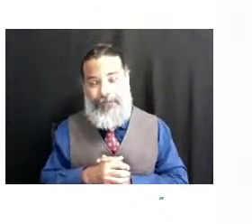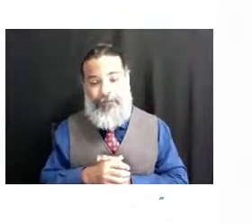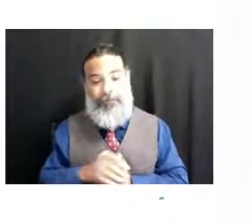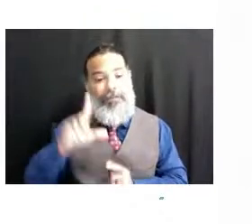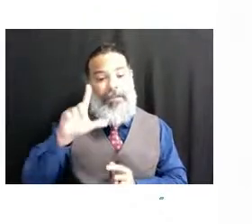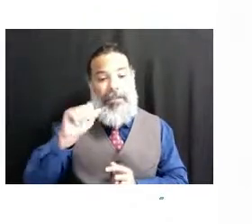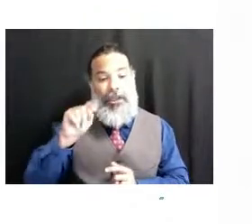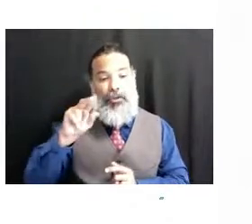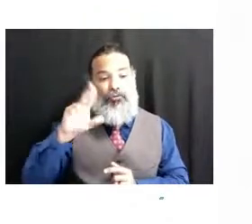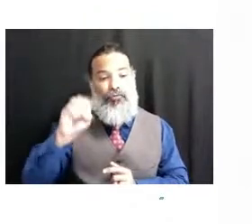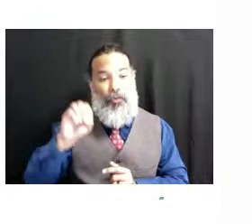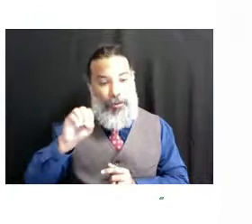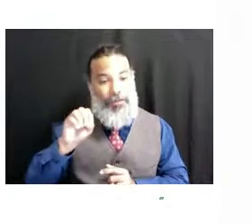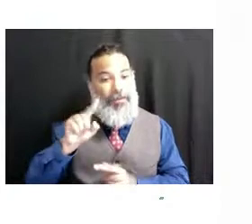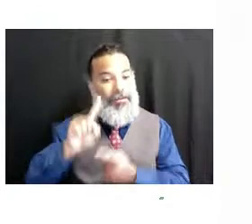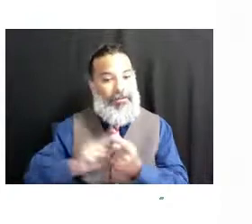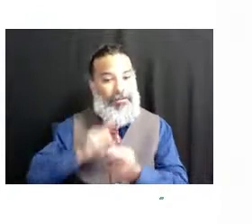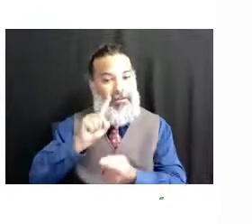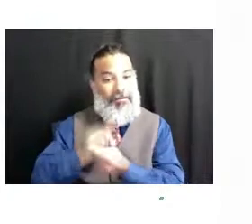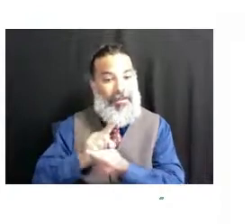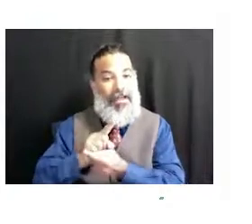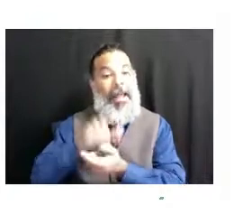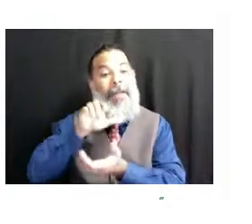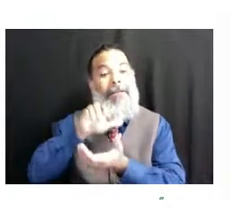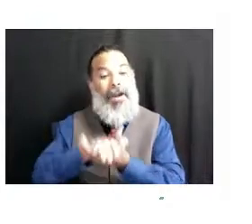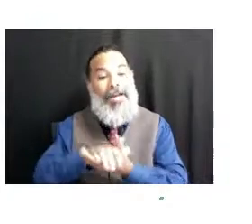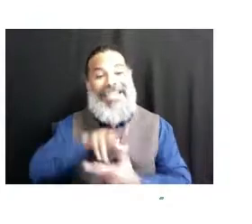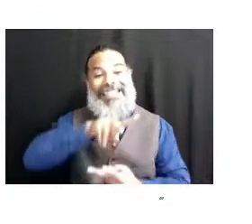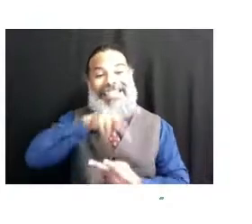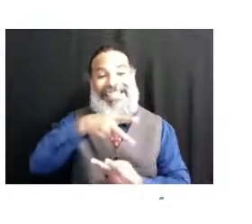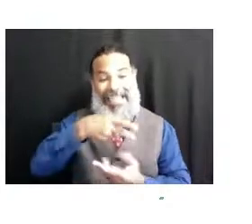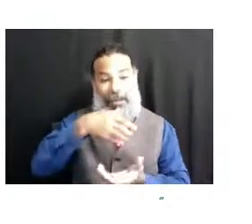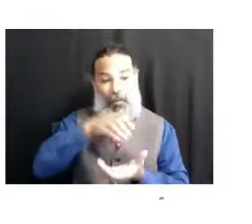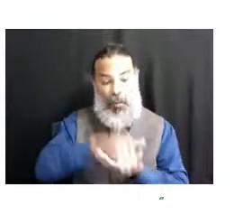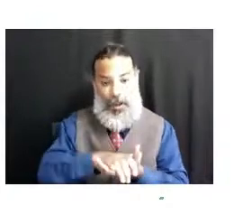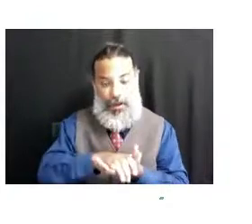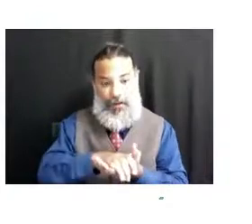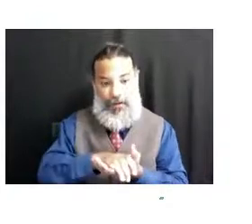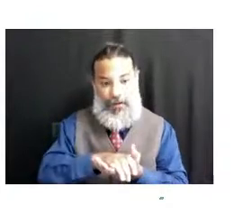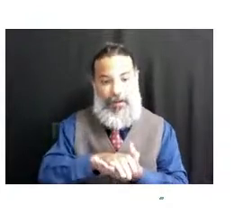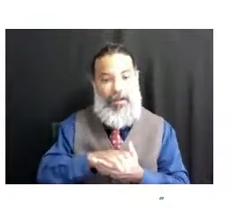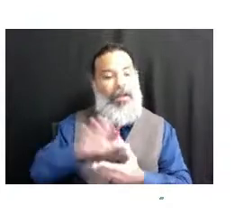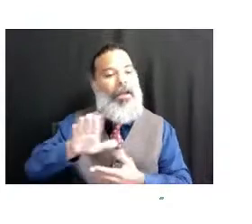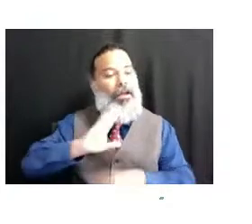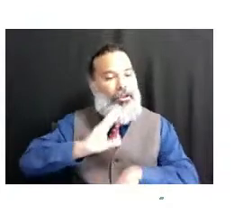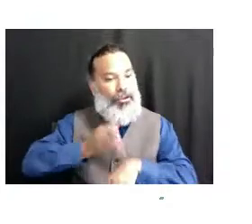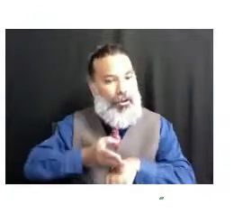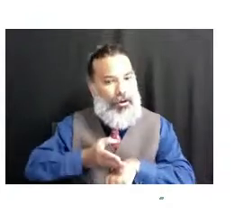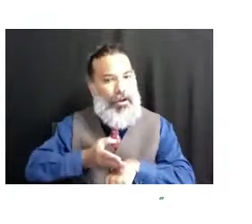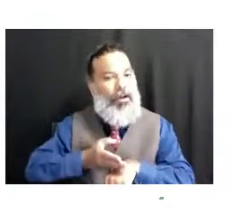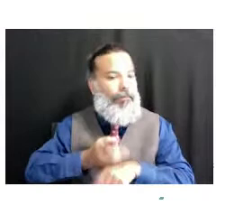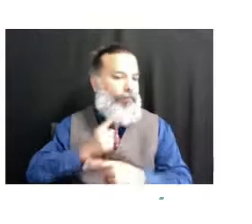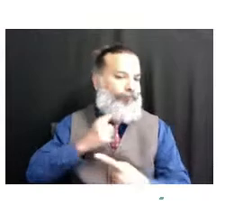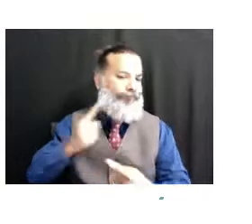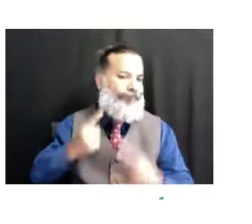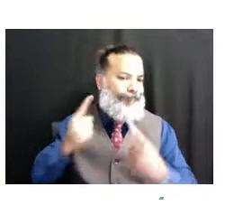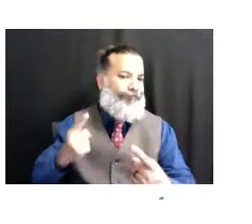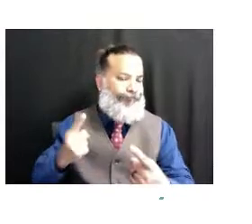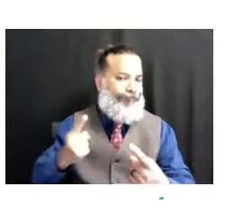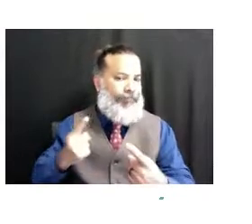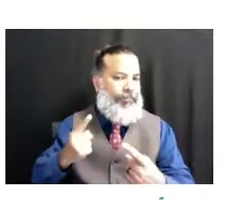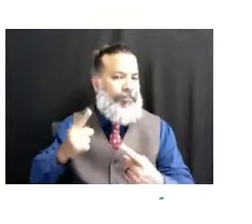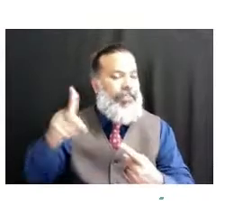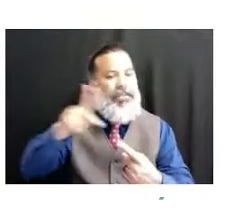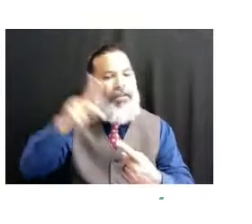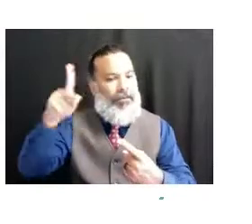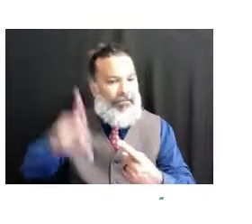Latrobe met and married his second wife. She was the daughter of a well-known